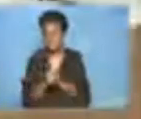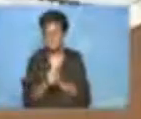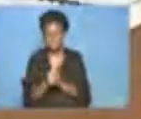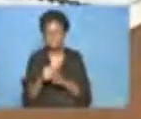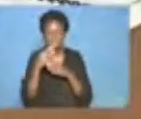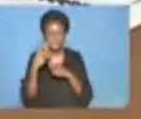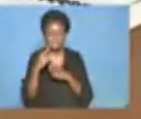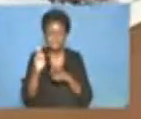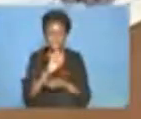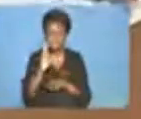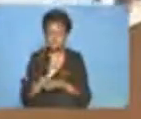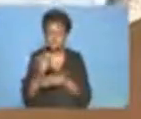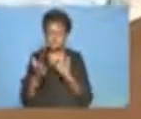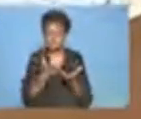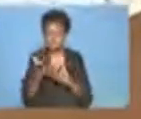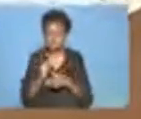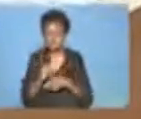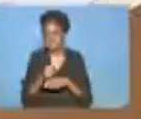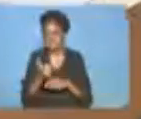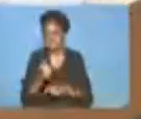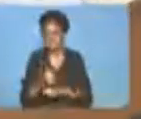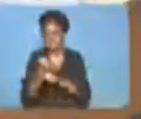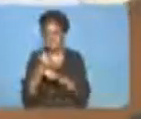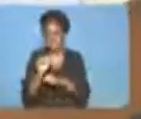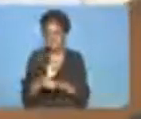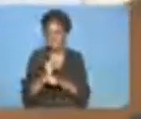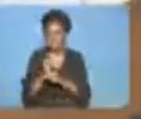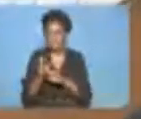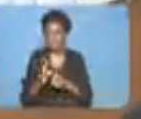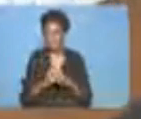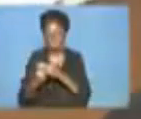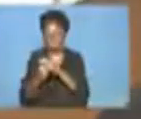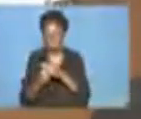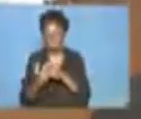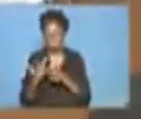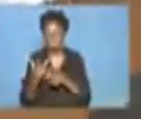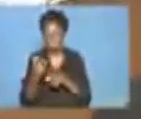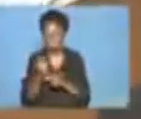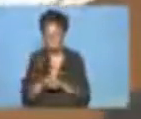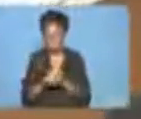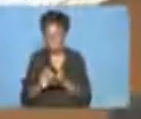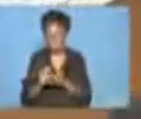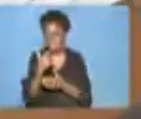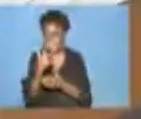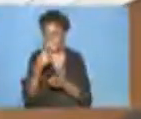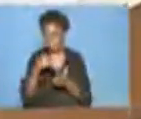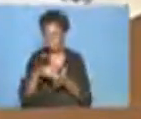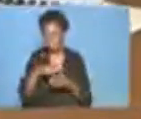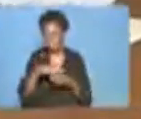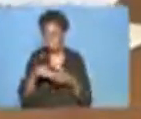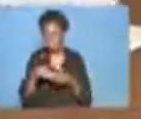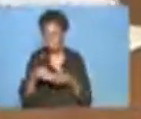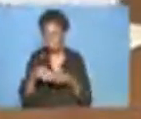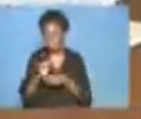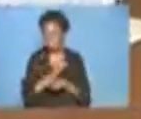Bahamas Utility Services and Allied Workers Union execs inking a $3 million industrial agreement today with the Bahamas Water and